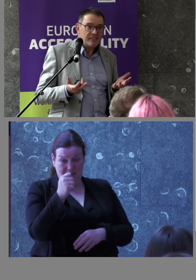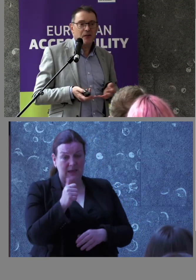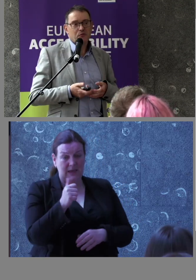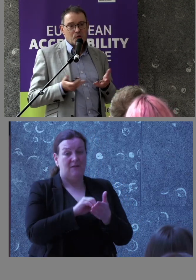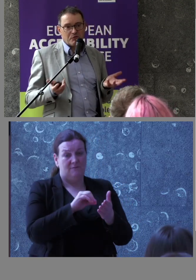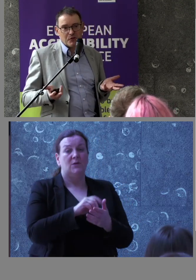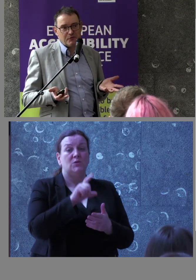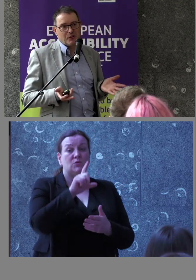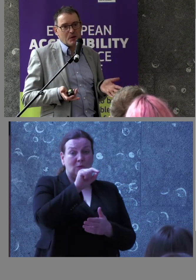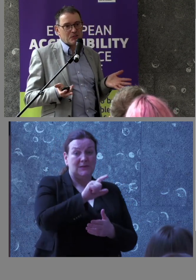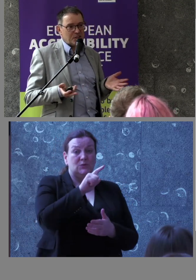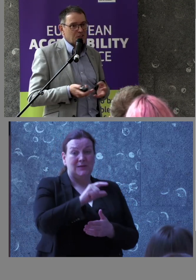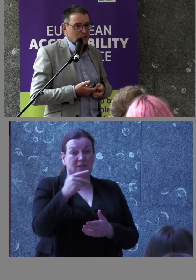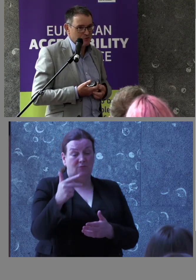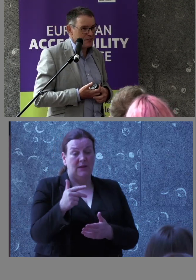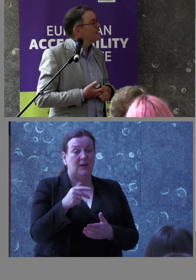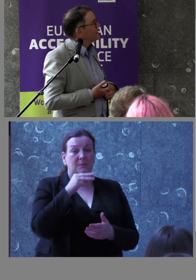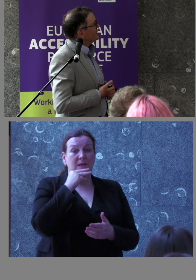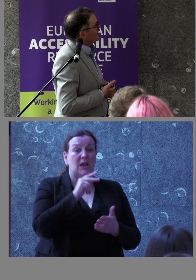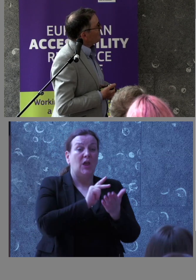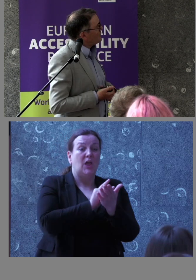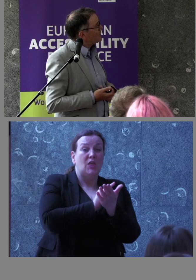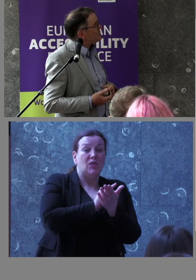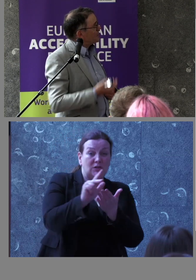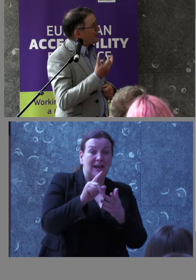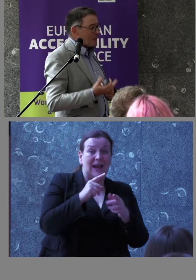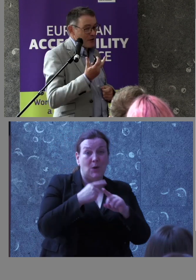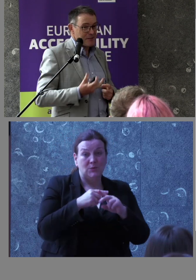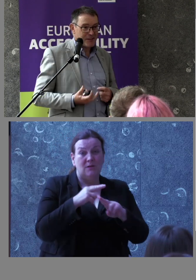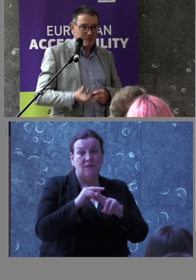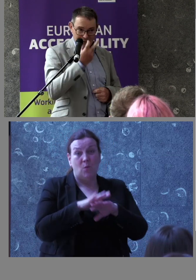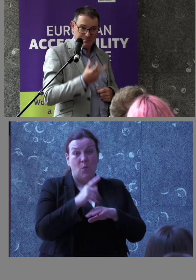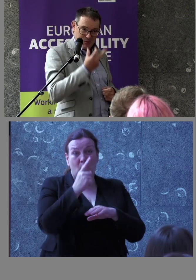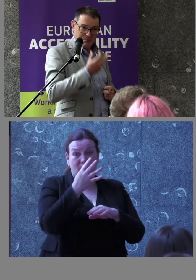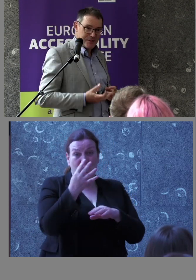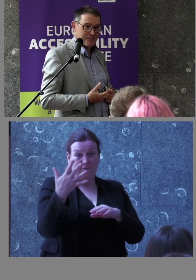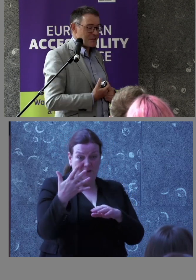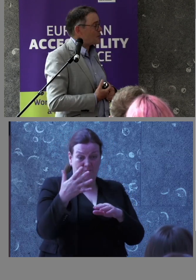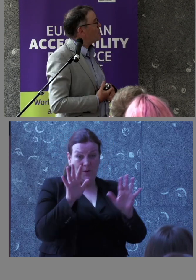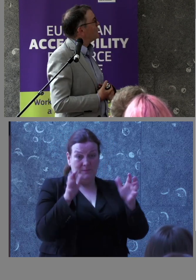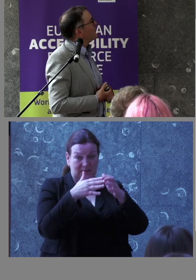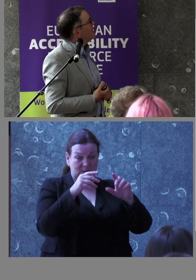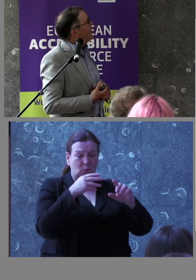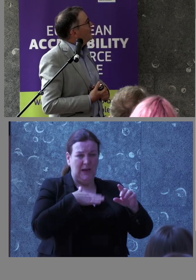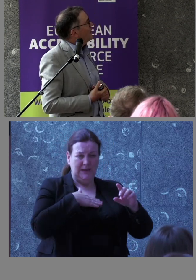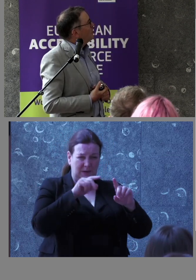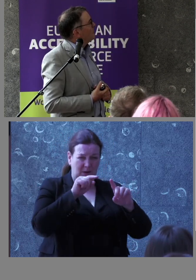websites, European Union, piece, and the various regulations. But the reality is,